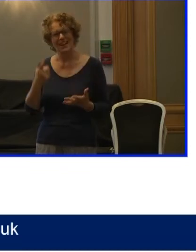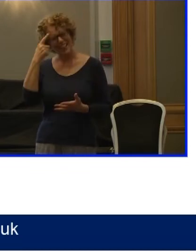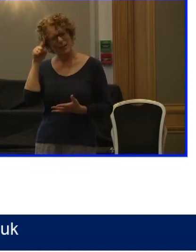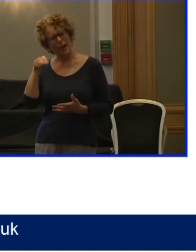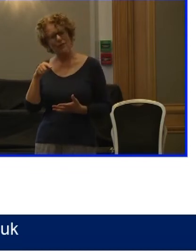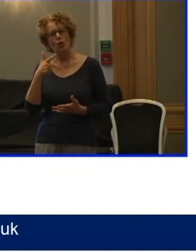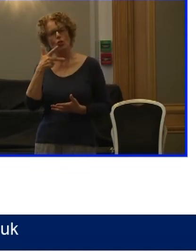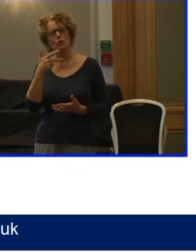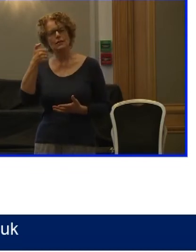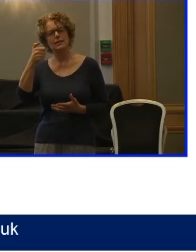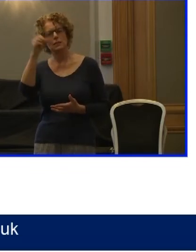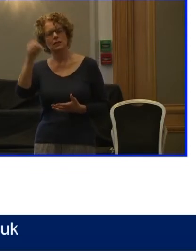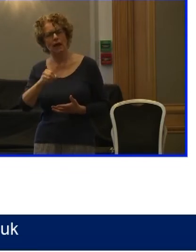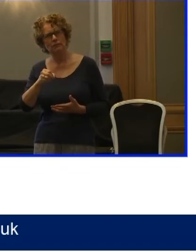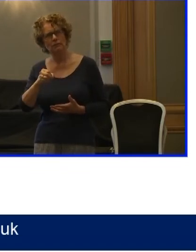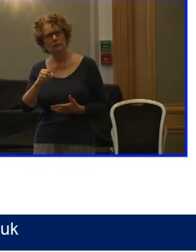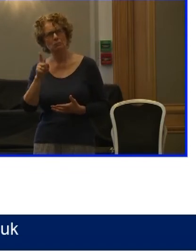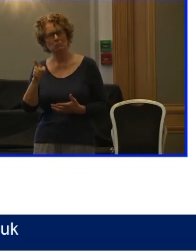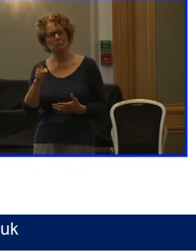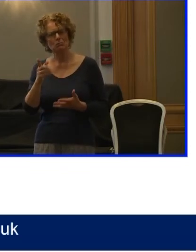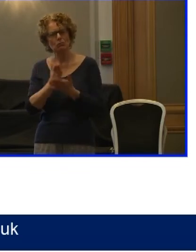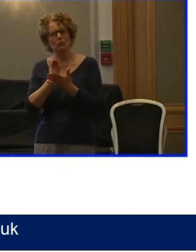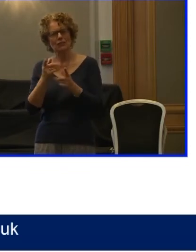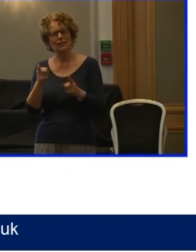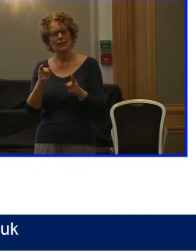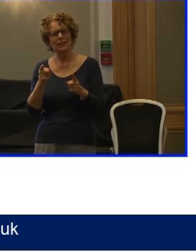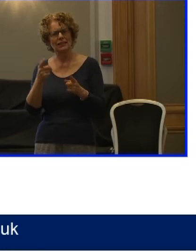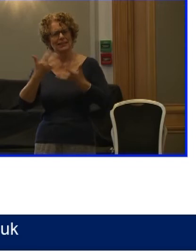36% and 87% of them, that is a statistically